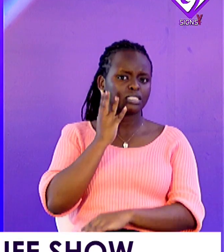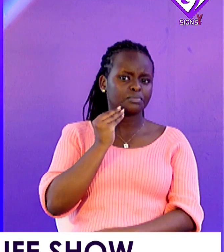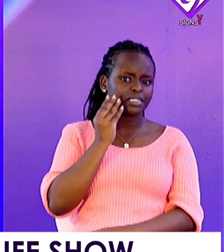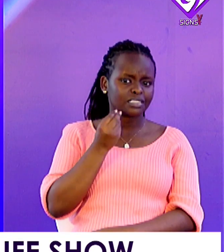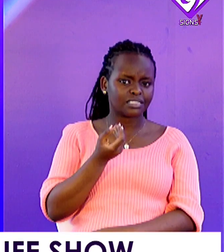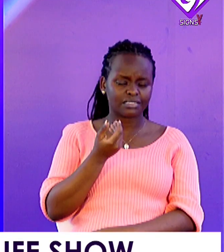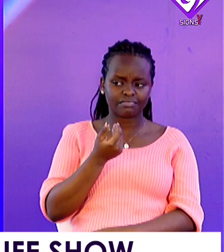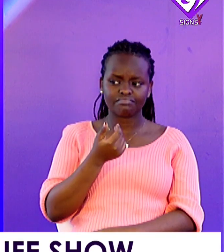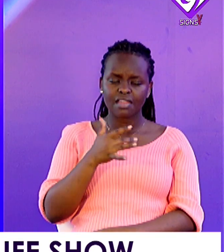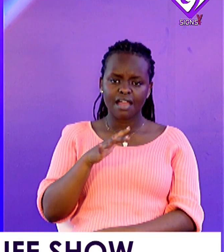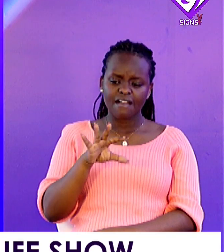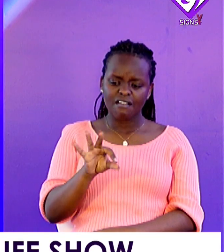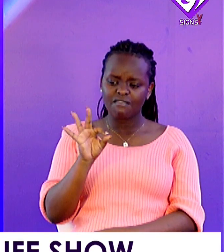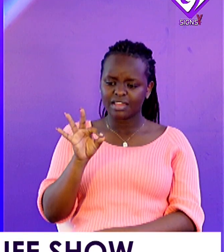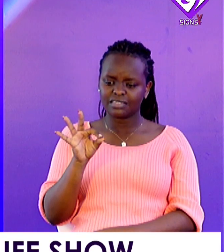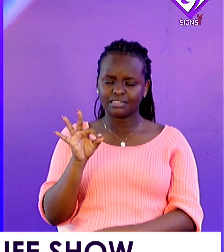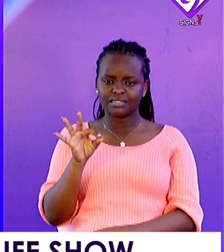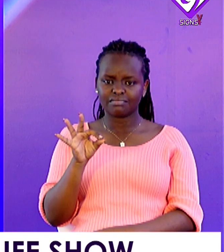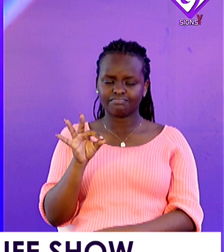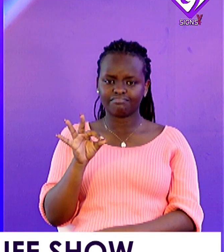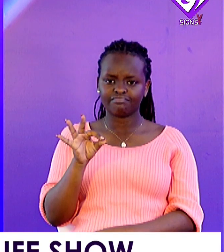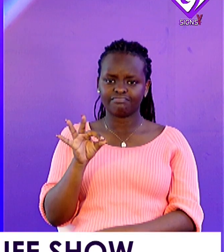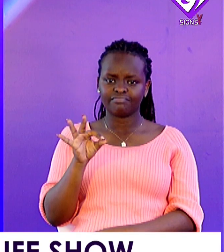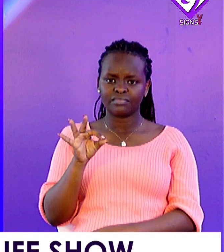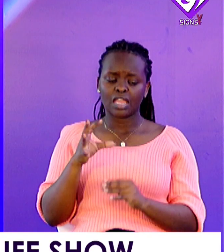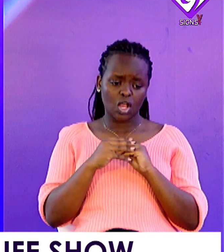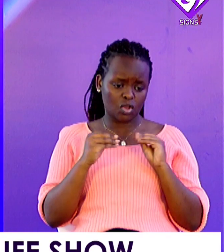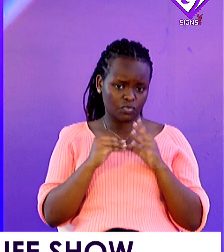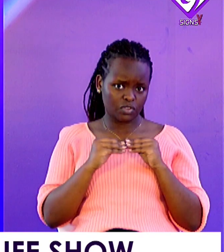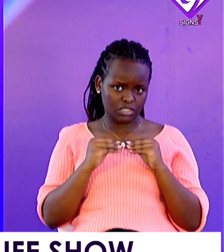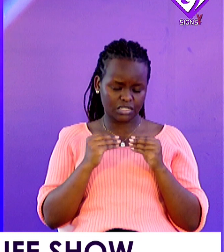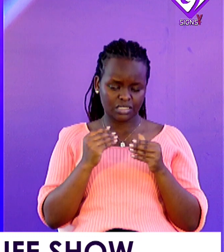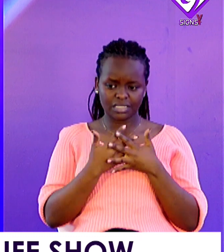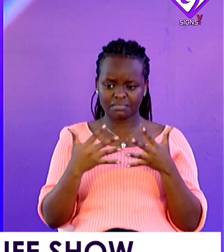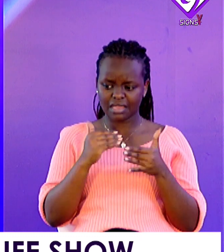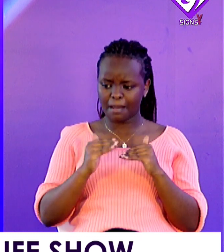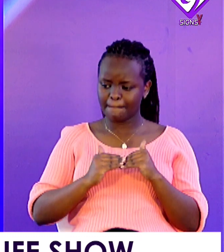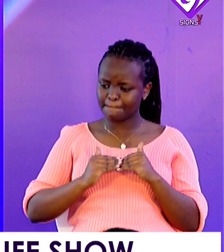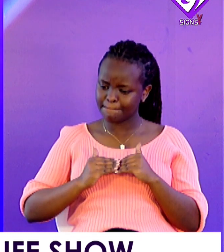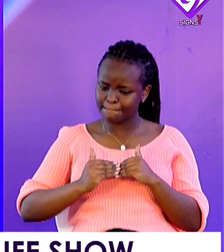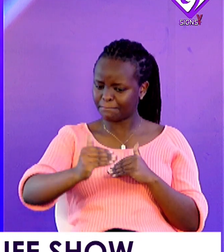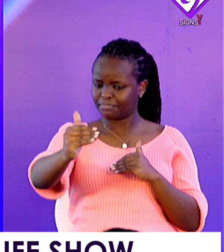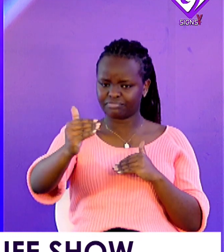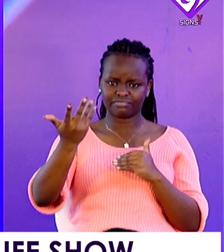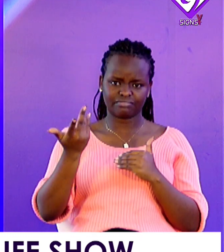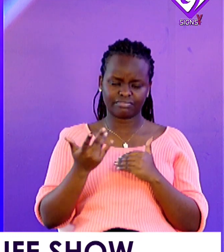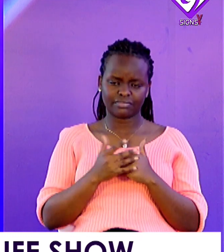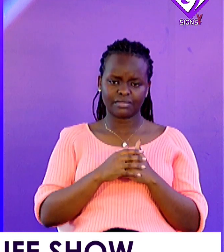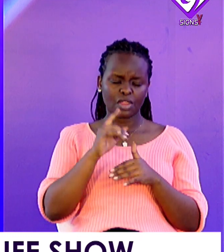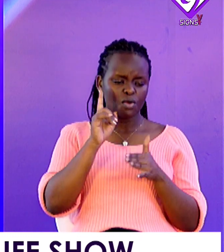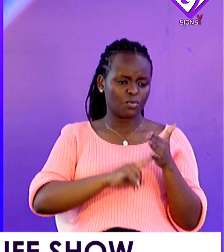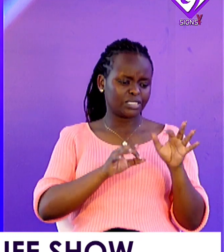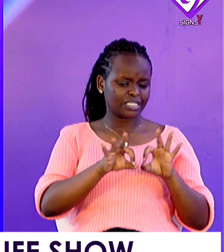solace on something beyond them, beyond measure? I mean, what explains